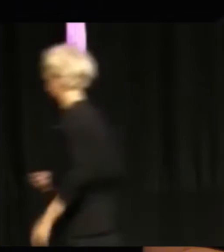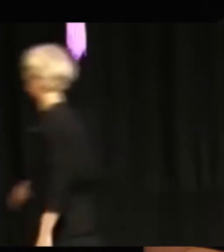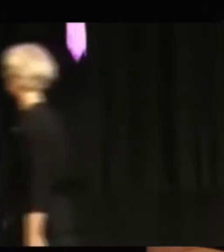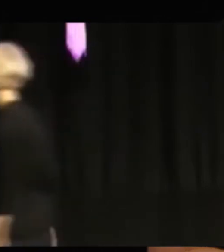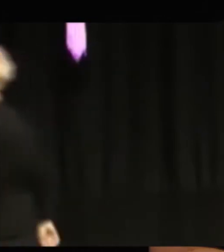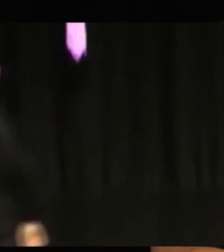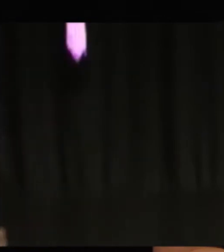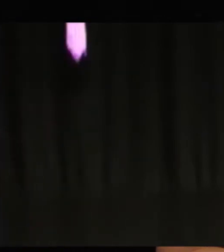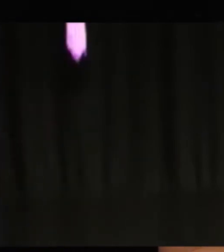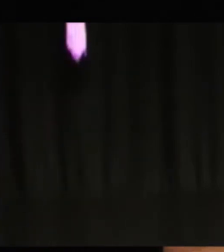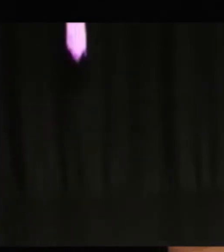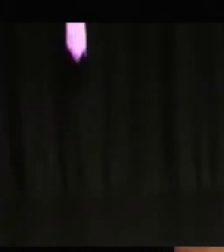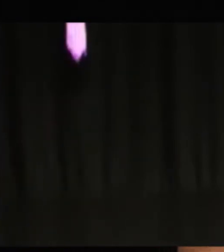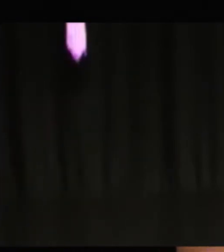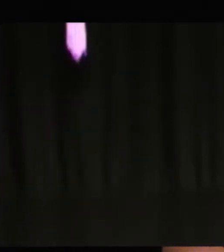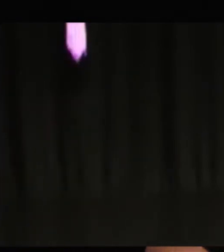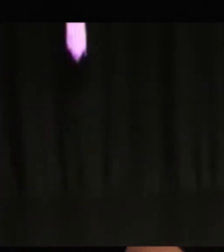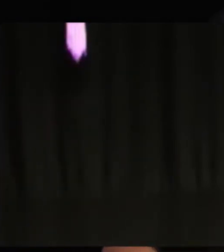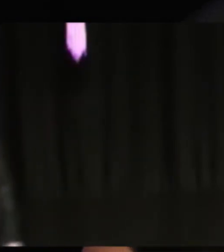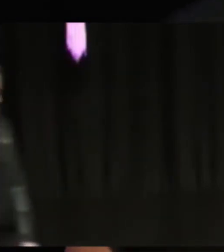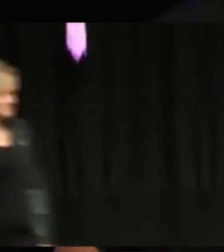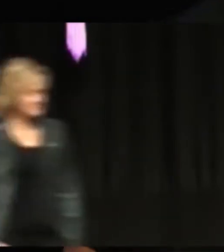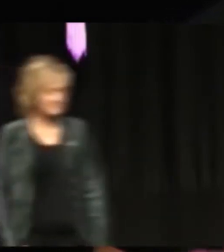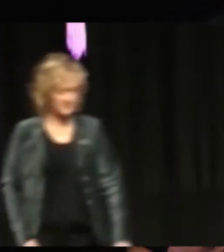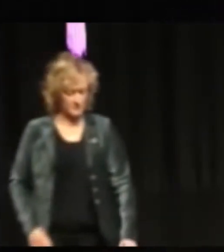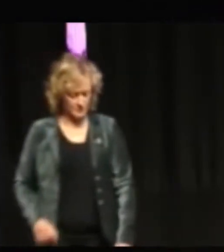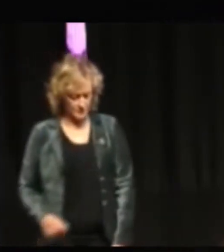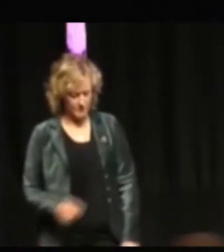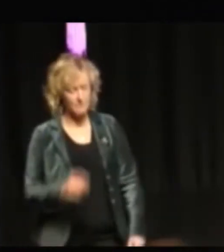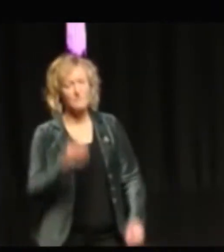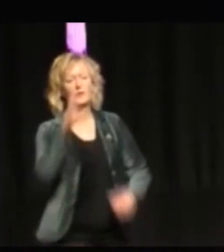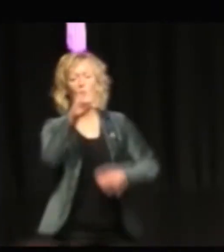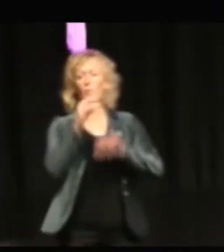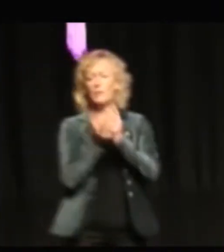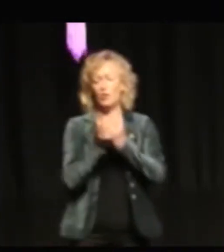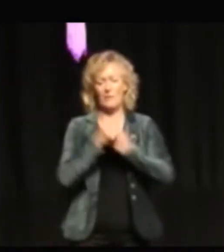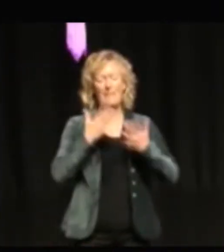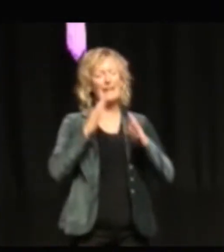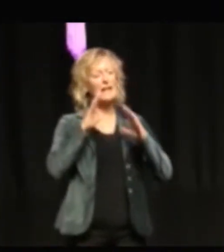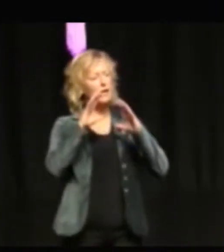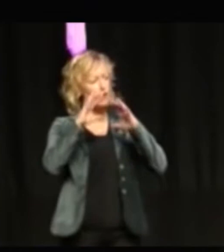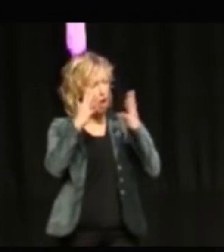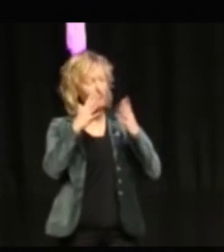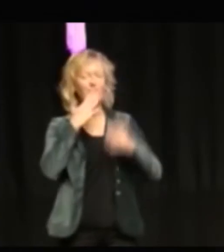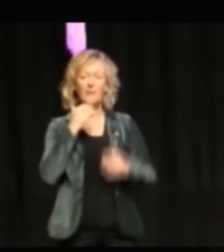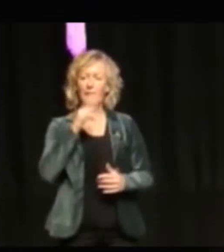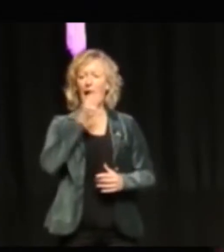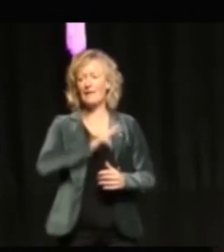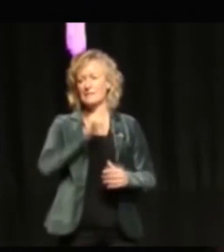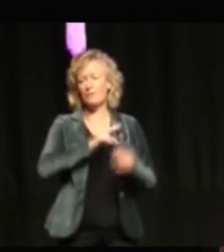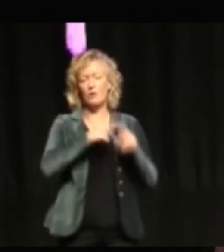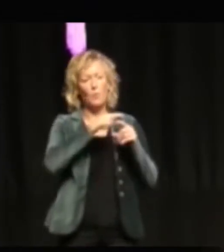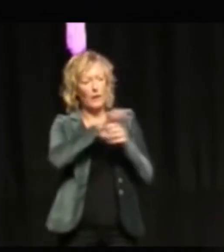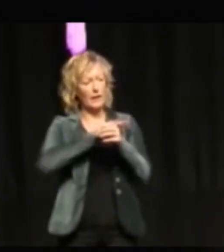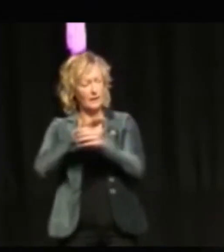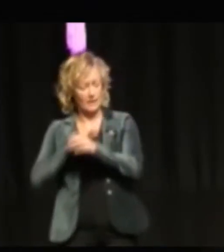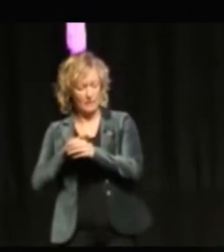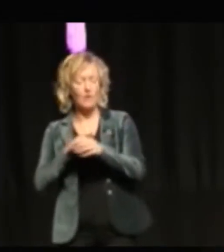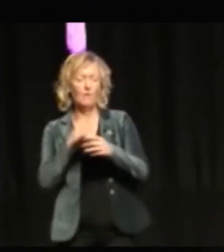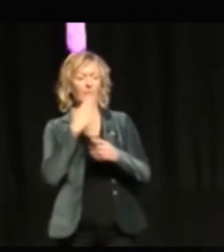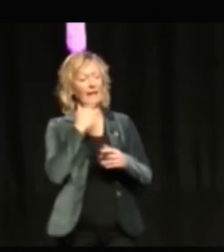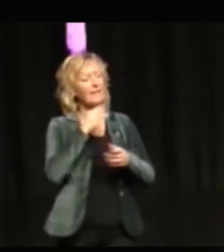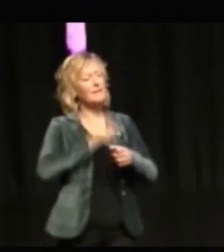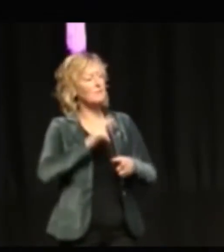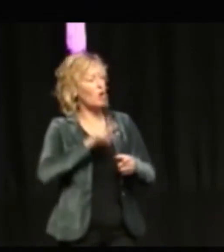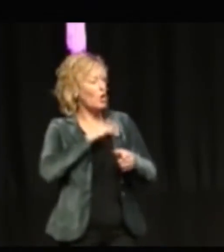What it really means it's that they clarify what the responsibilities of the obligations that Sweden has when it comes to the